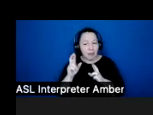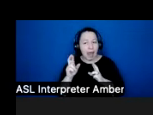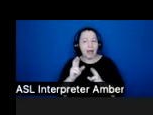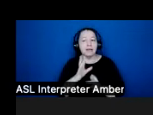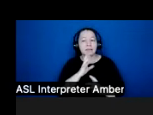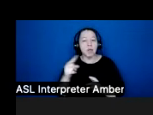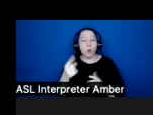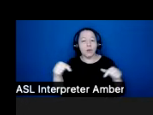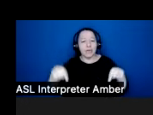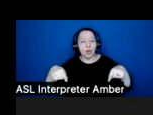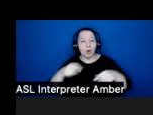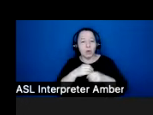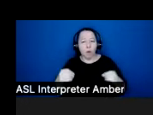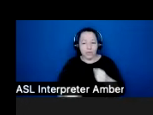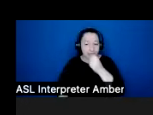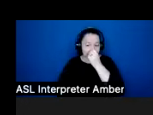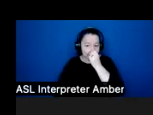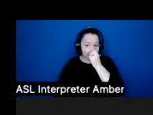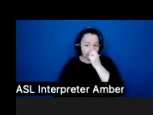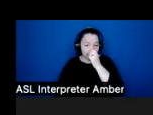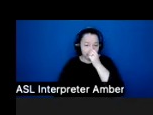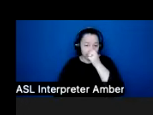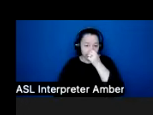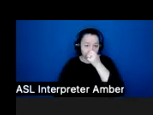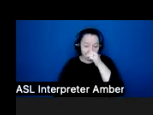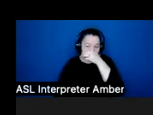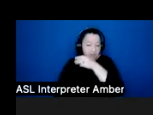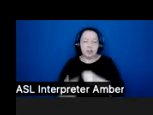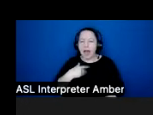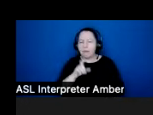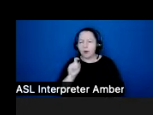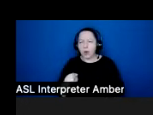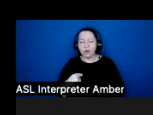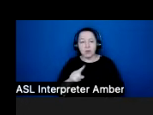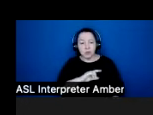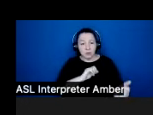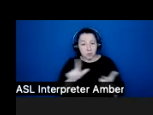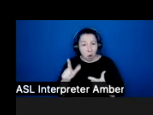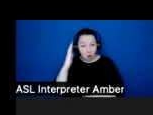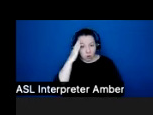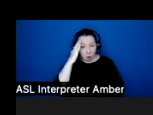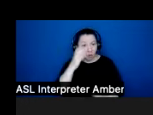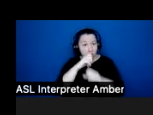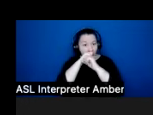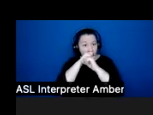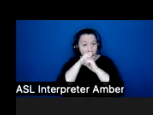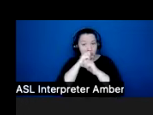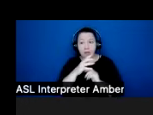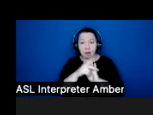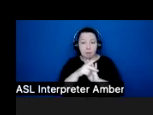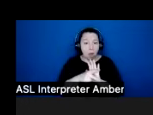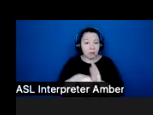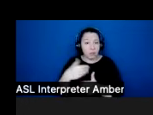just want a question. Does everybody know their confidentiality or their policies and